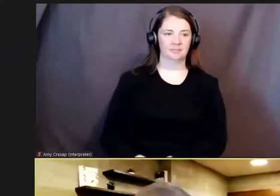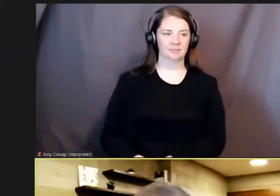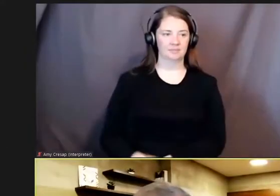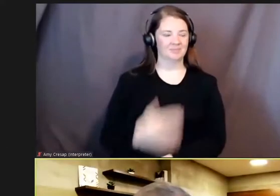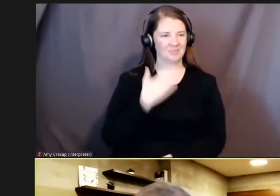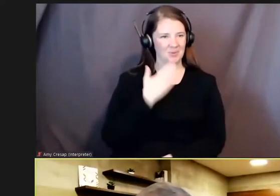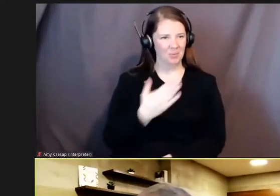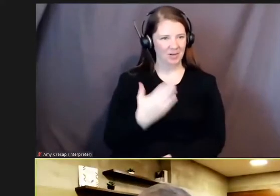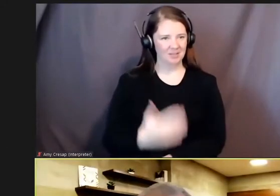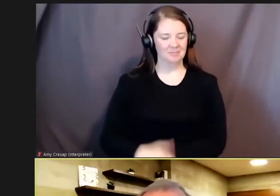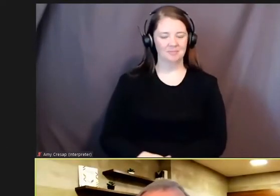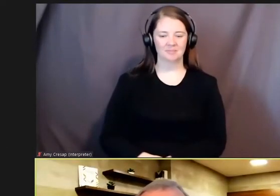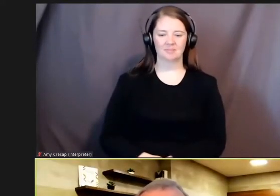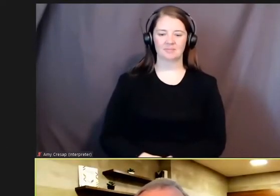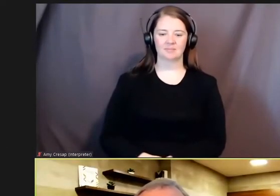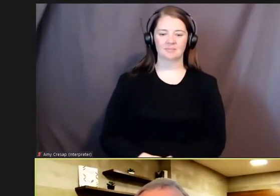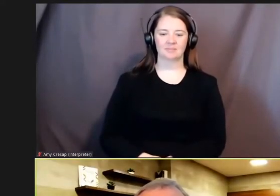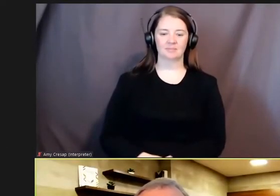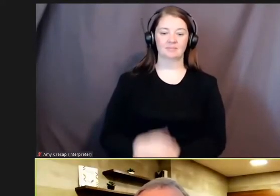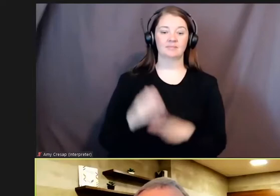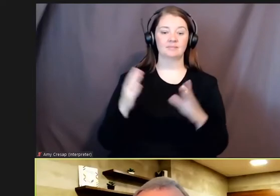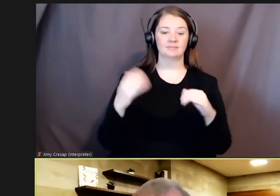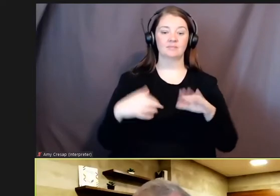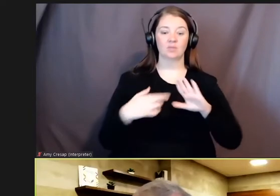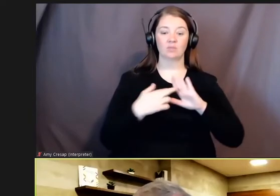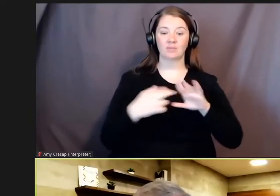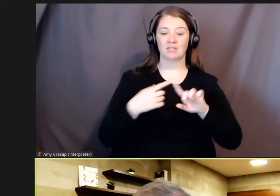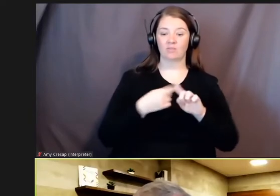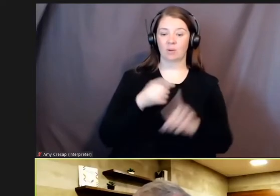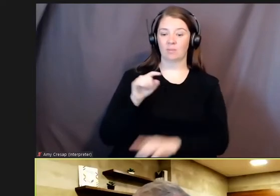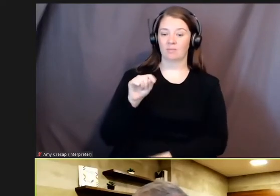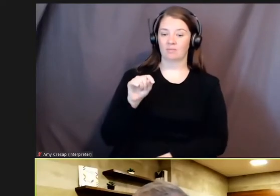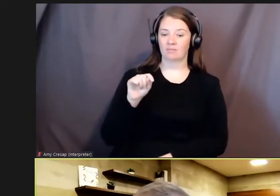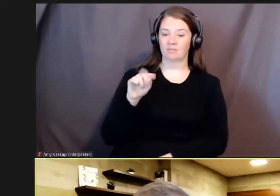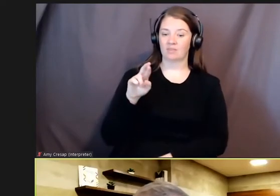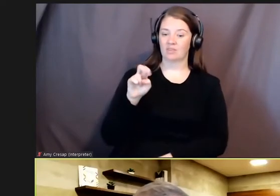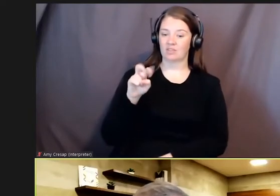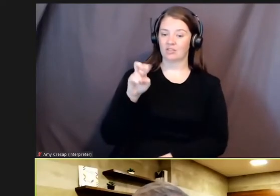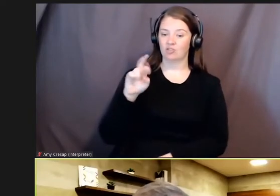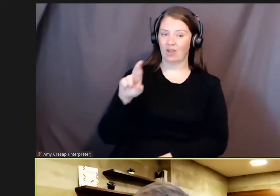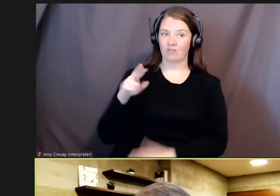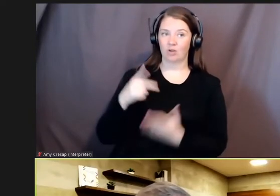Good morning. Do we have a representative from the Trevor Project?